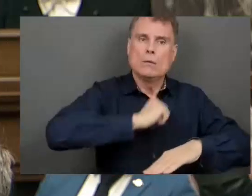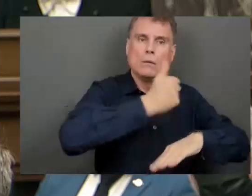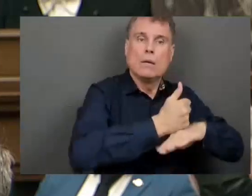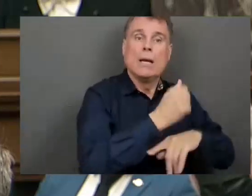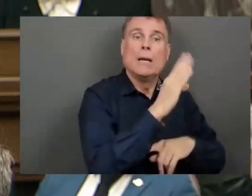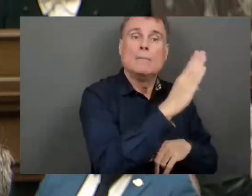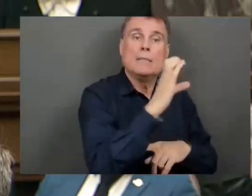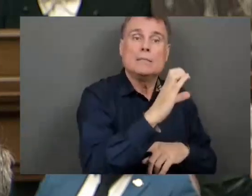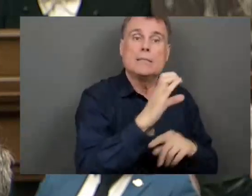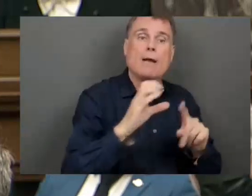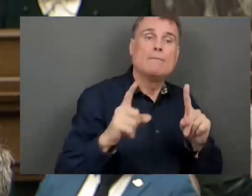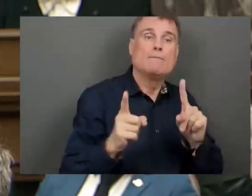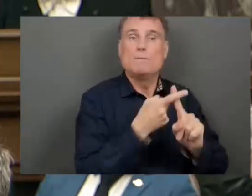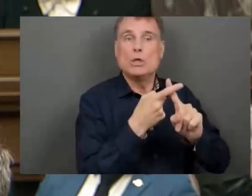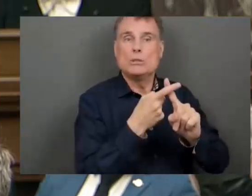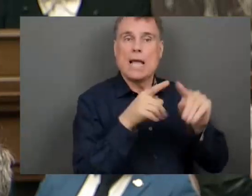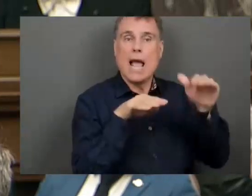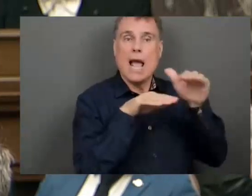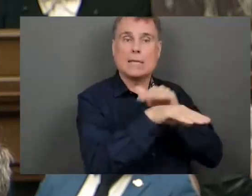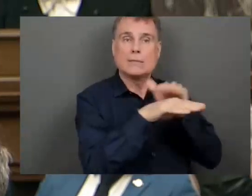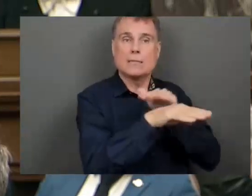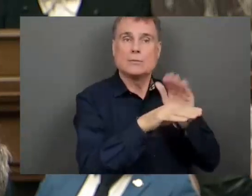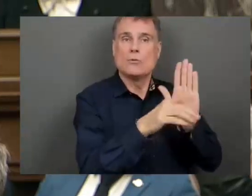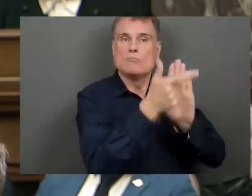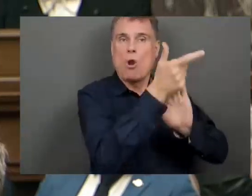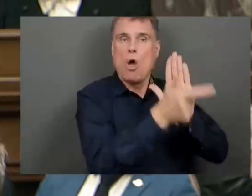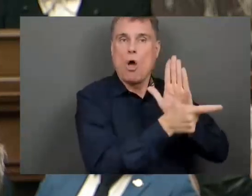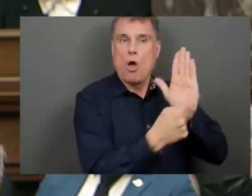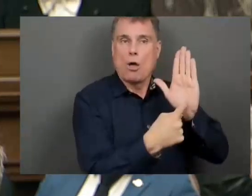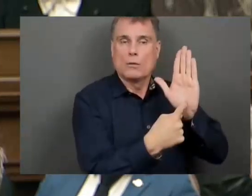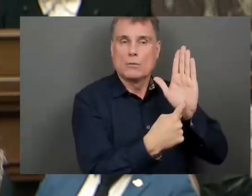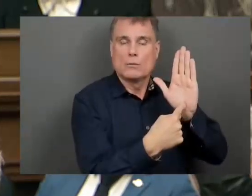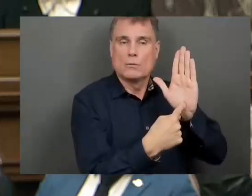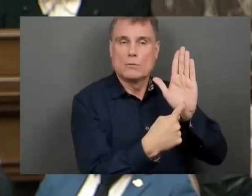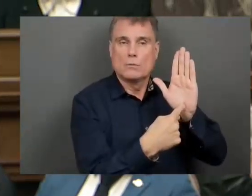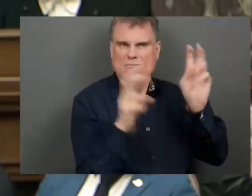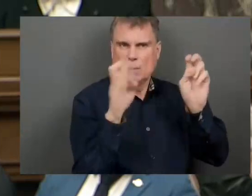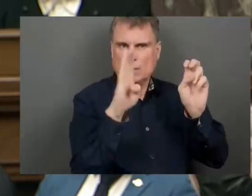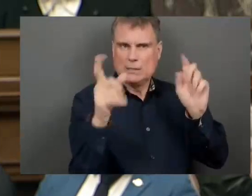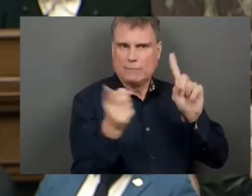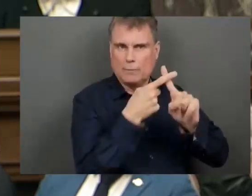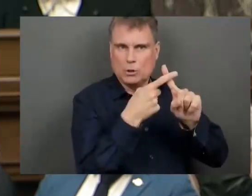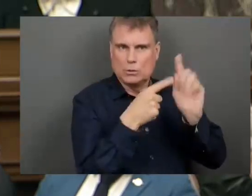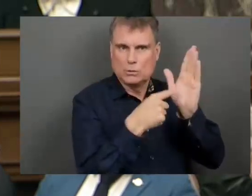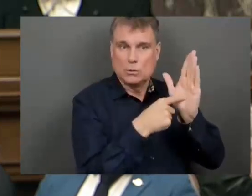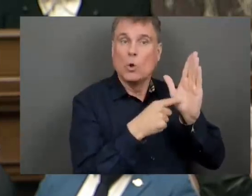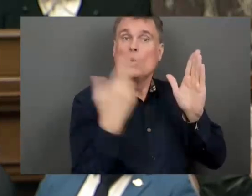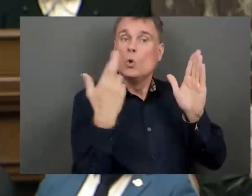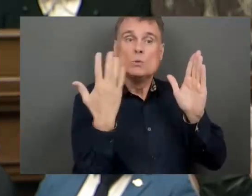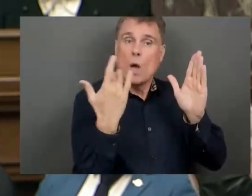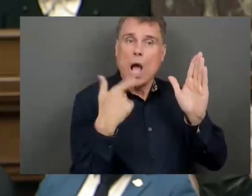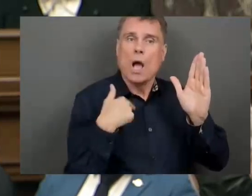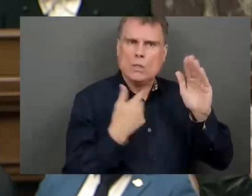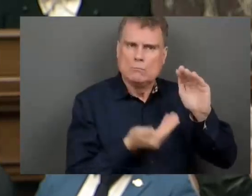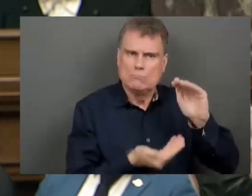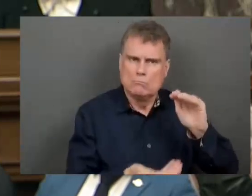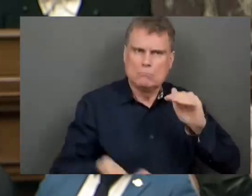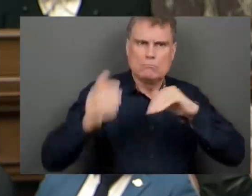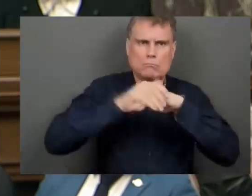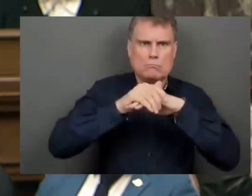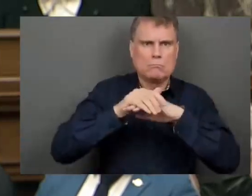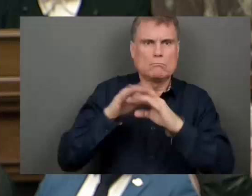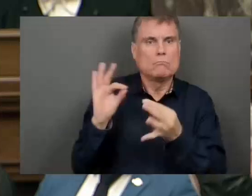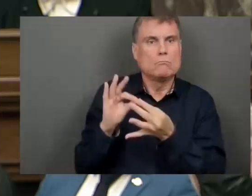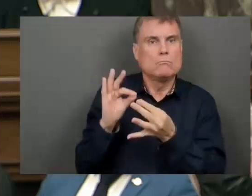why we have increased rates for people with disabilities, again, which the previous BC